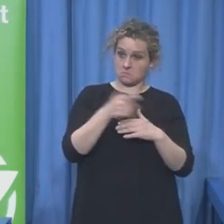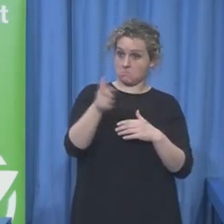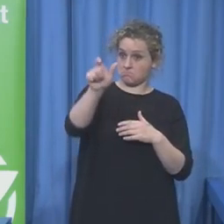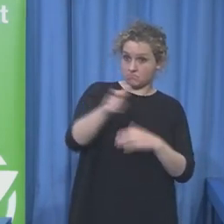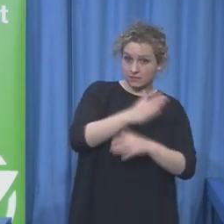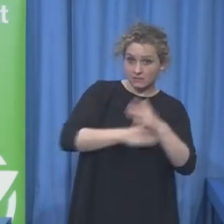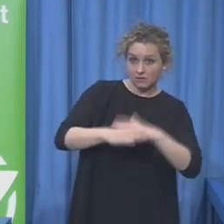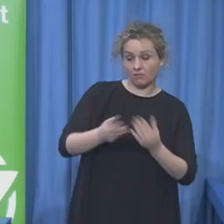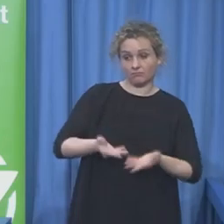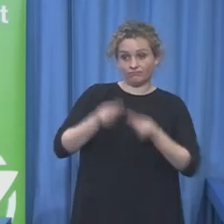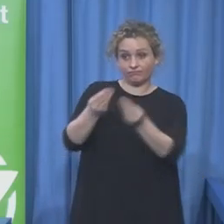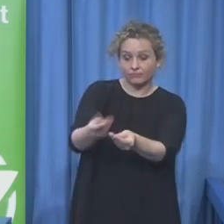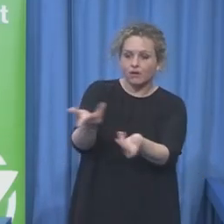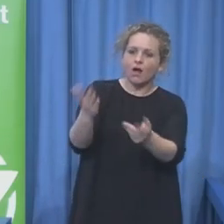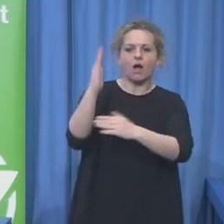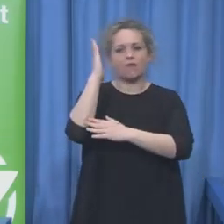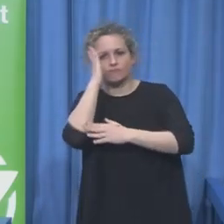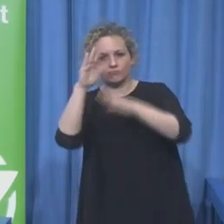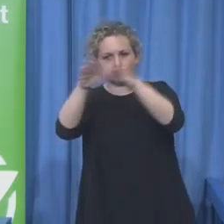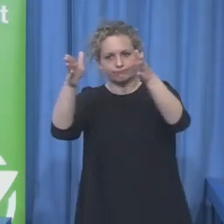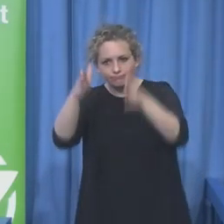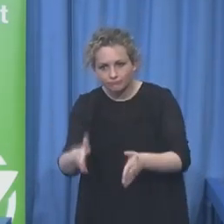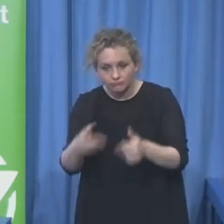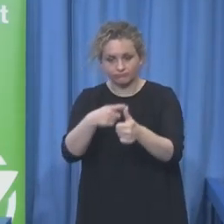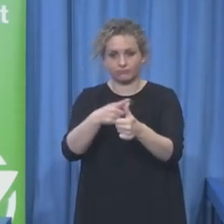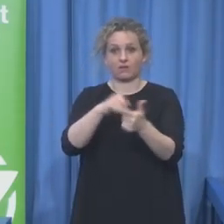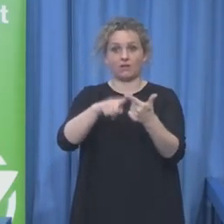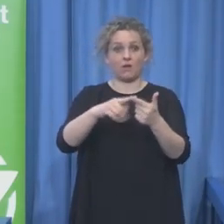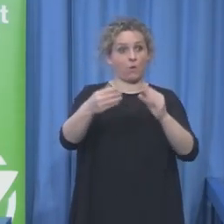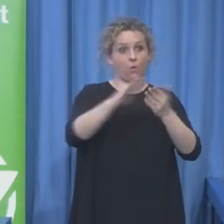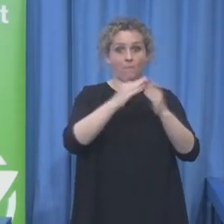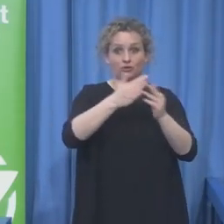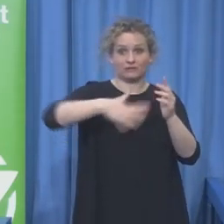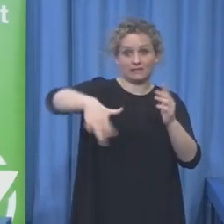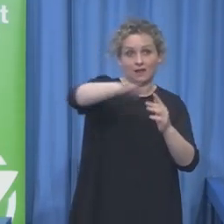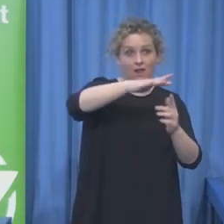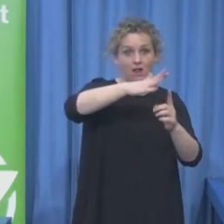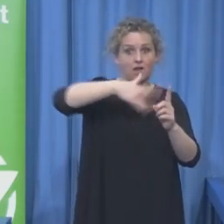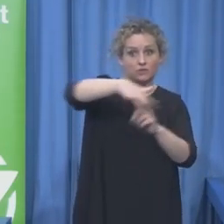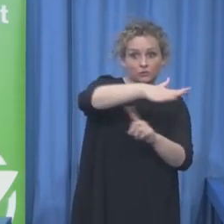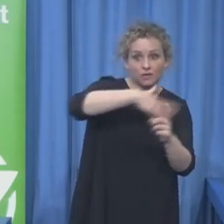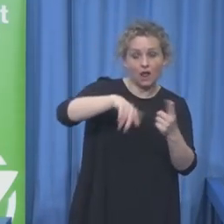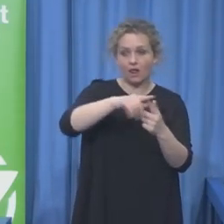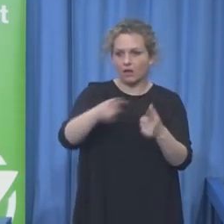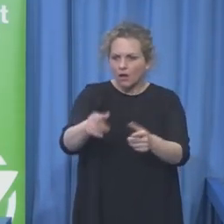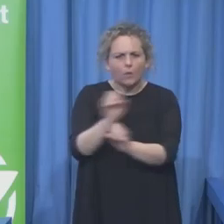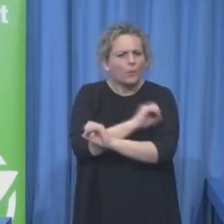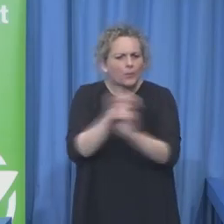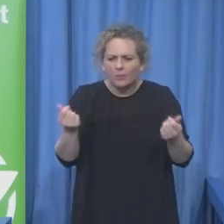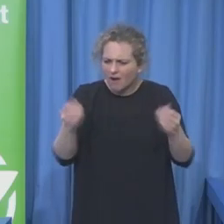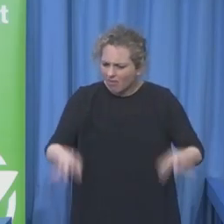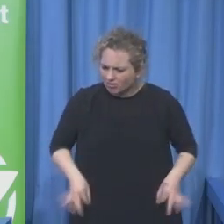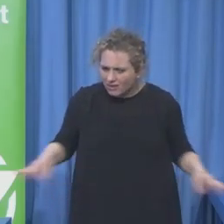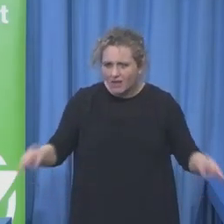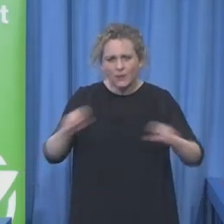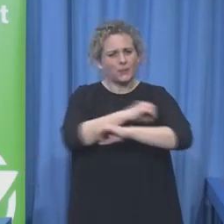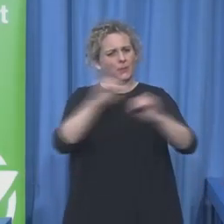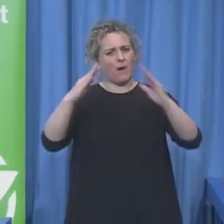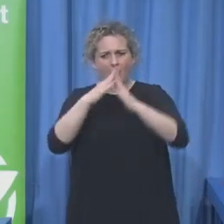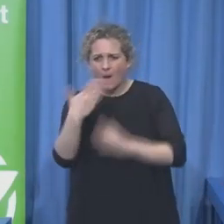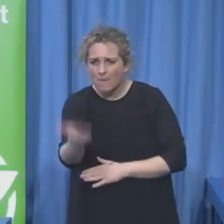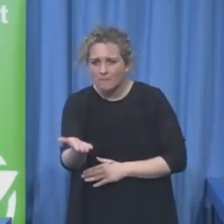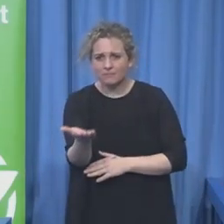relationships, any education, any other areas which proact support, provide support, and serve